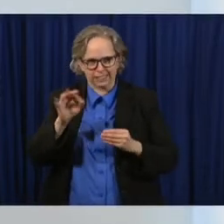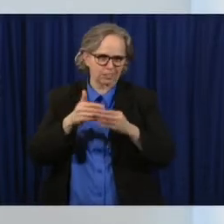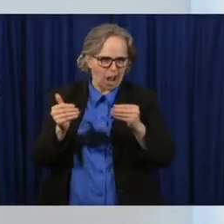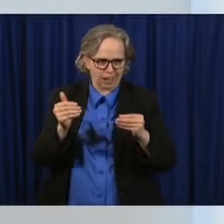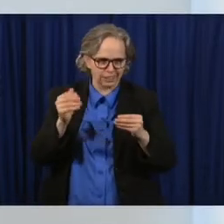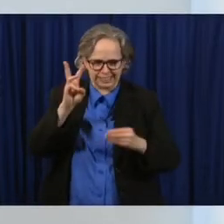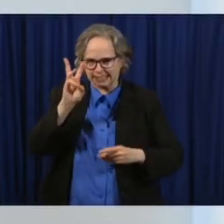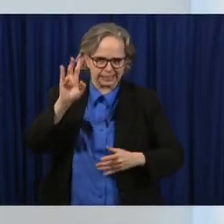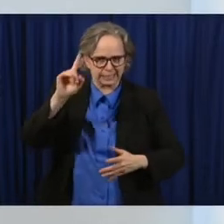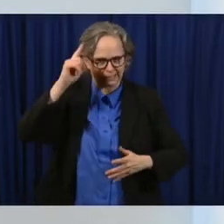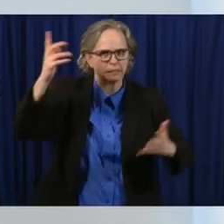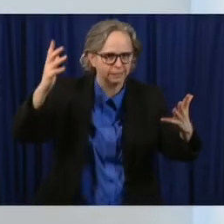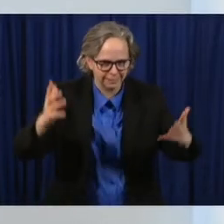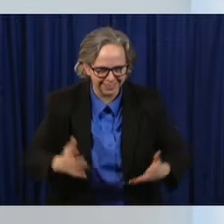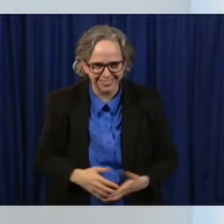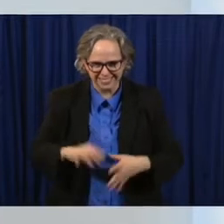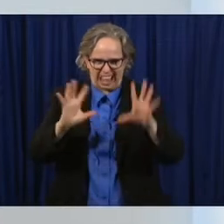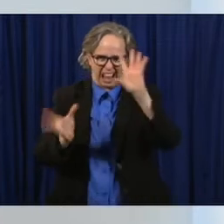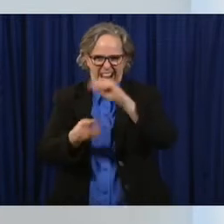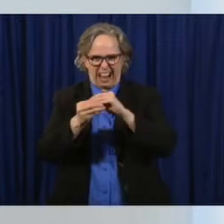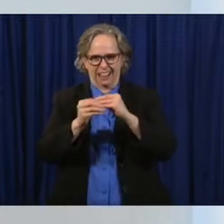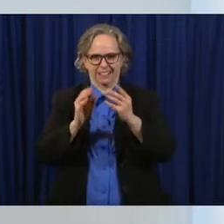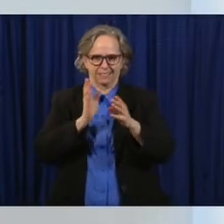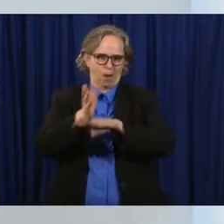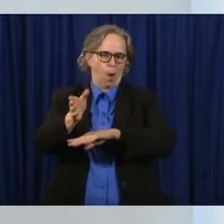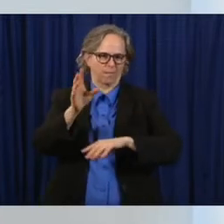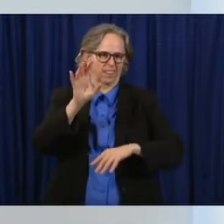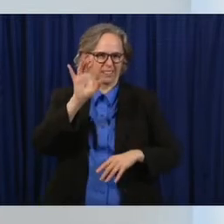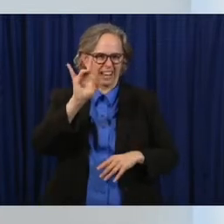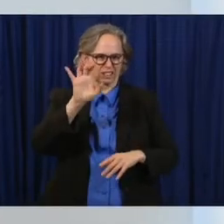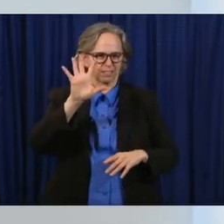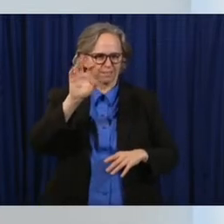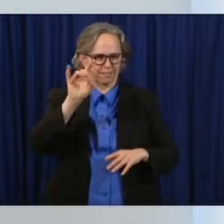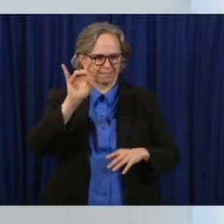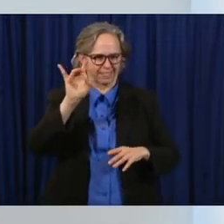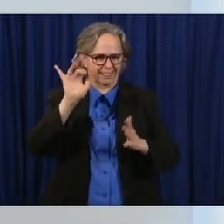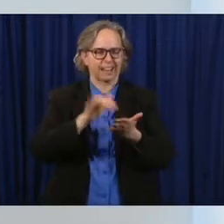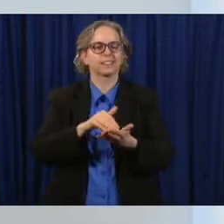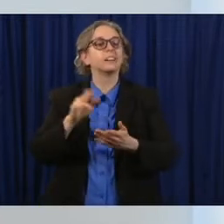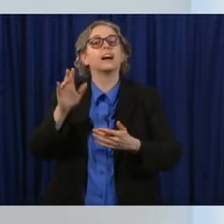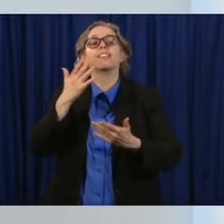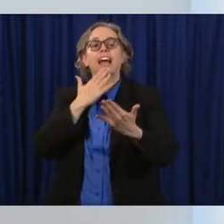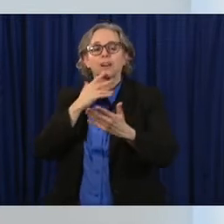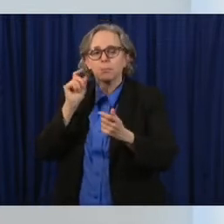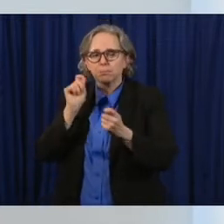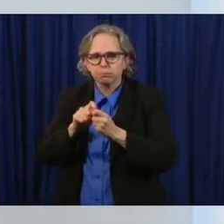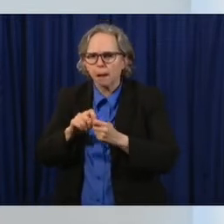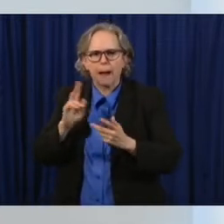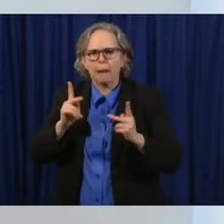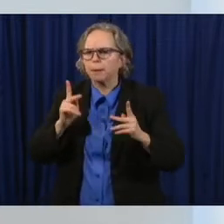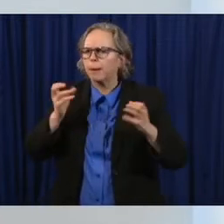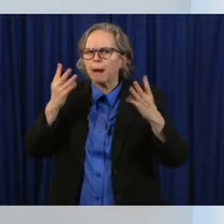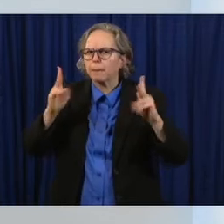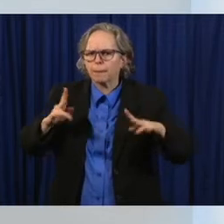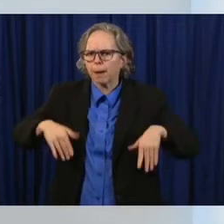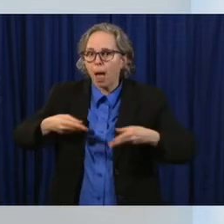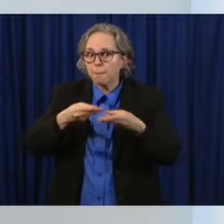$858,499,009.06. For your being precise, how many claimants have not been paid yet but have filed that claim?